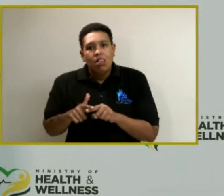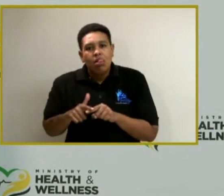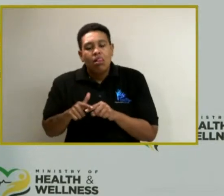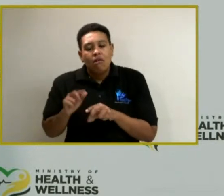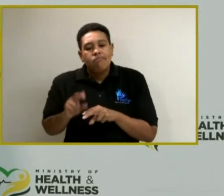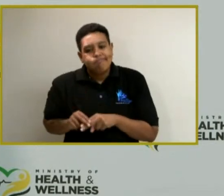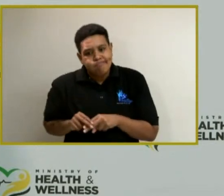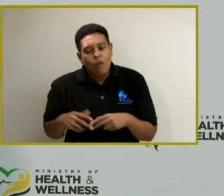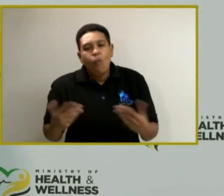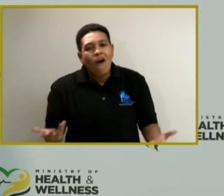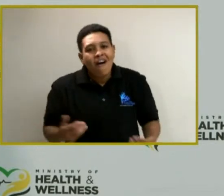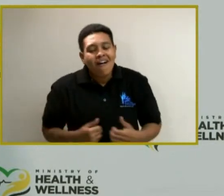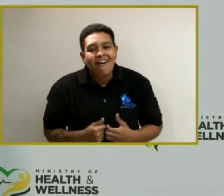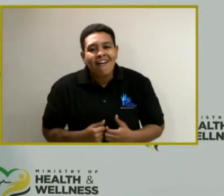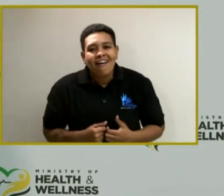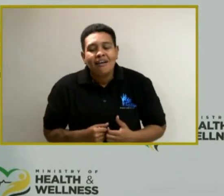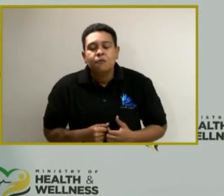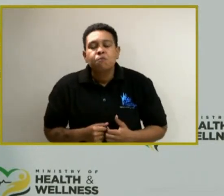the